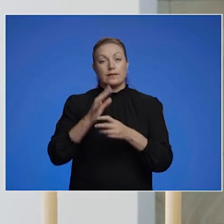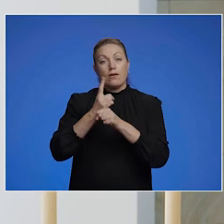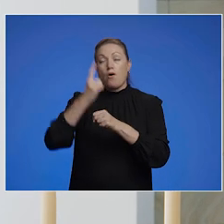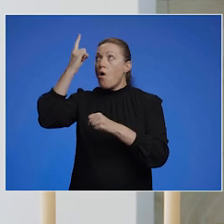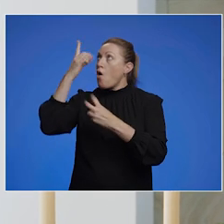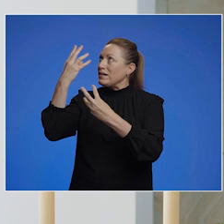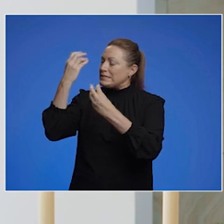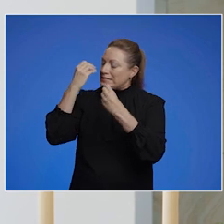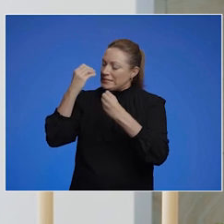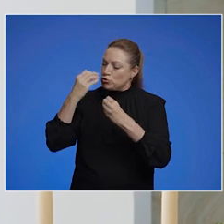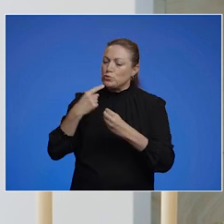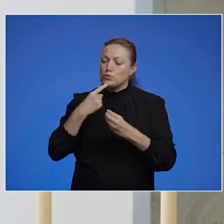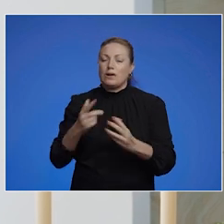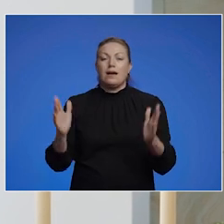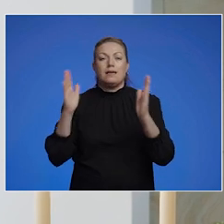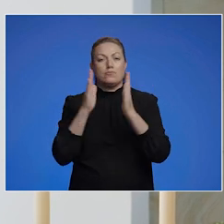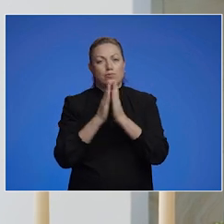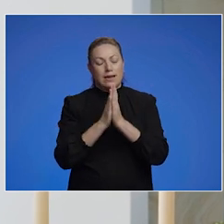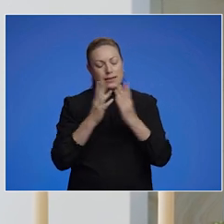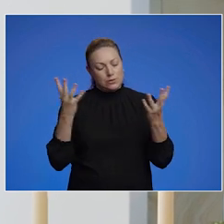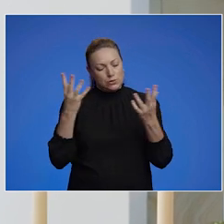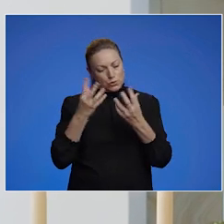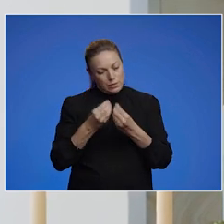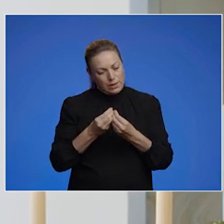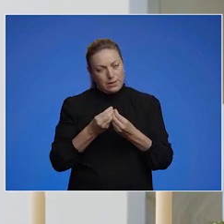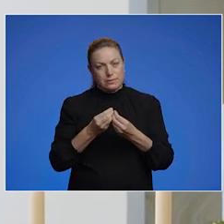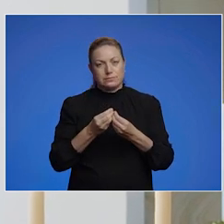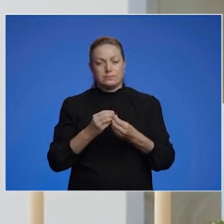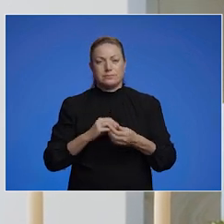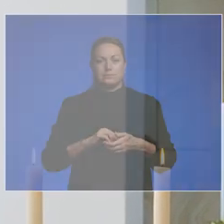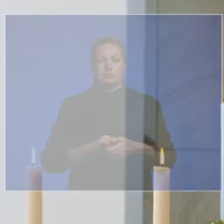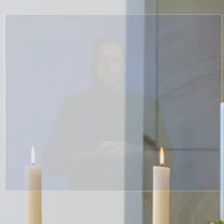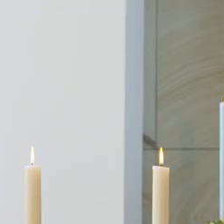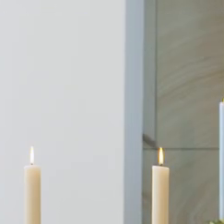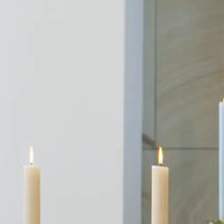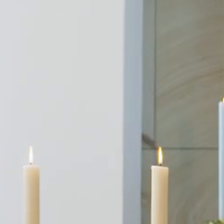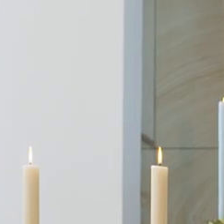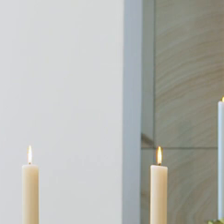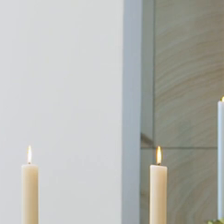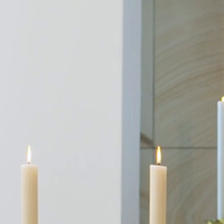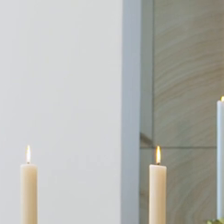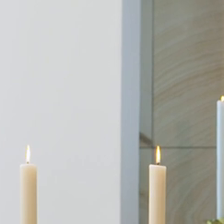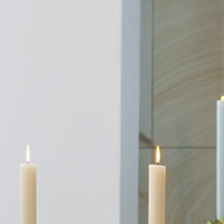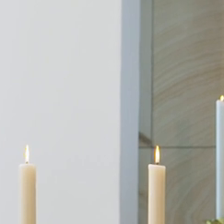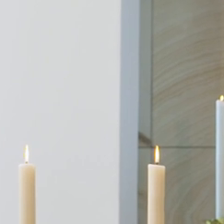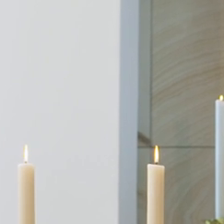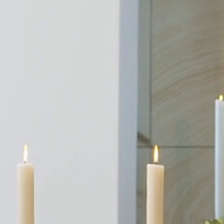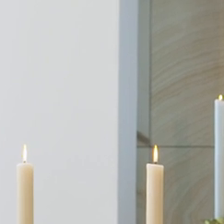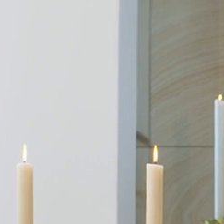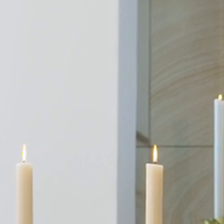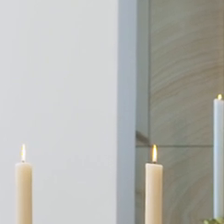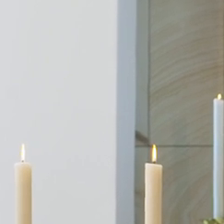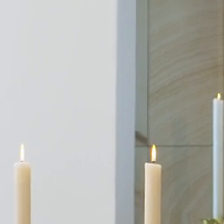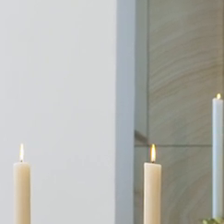At the Saviour's command, and formed by divine teaching, we dare to say, Our Father, who art